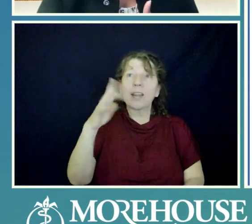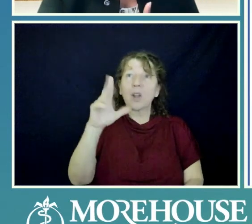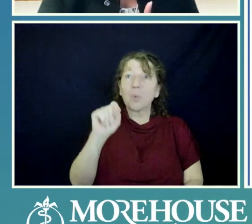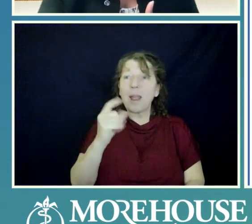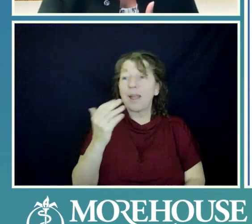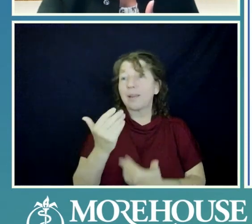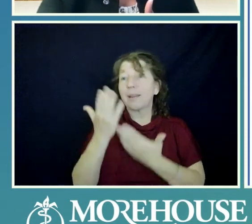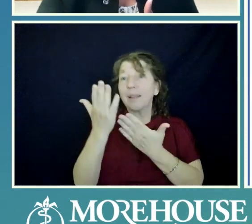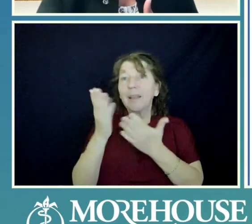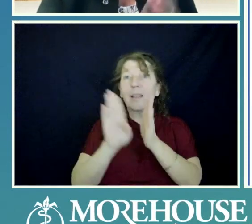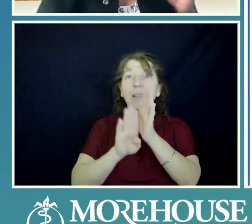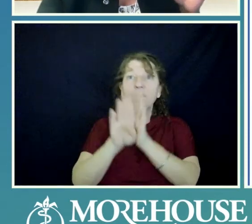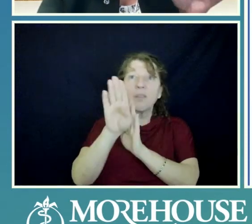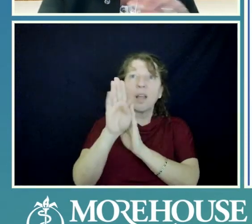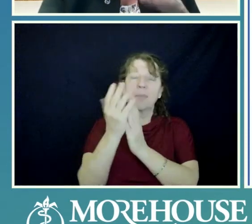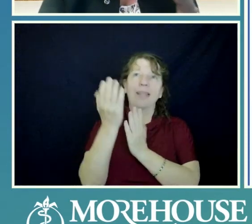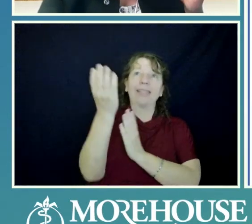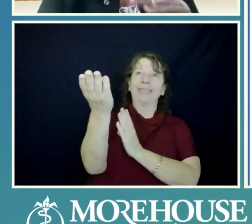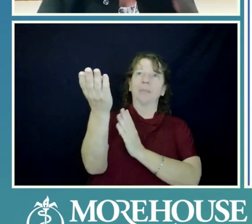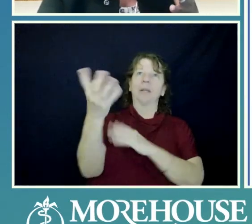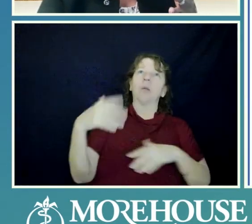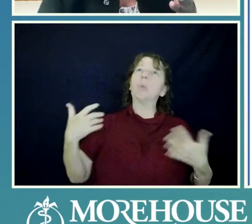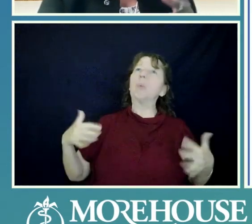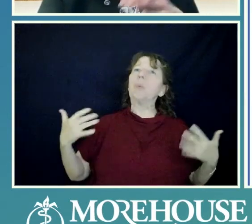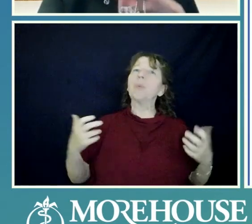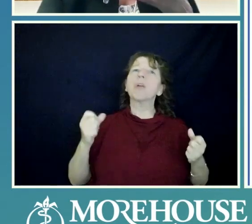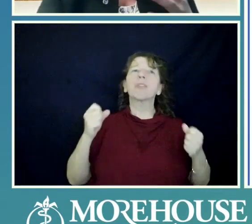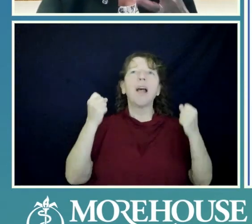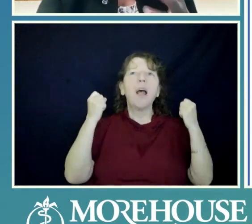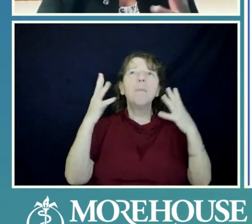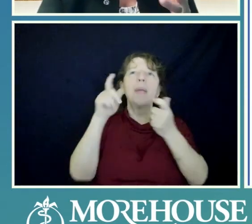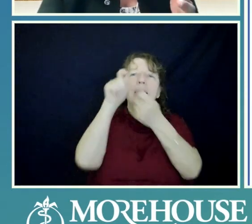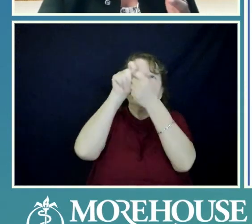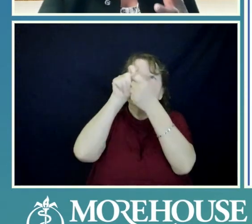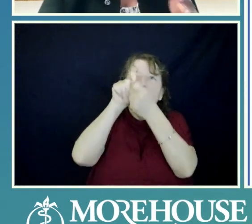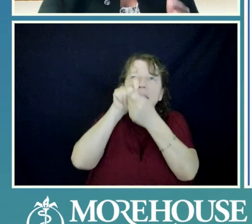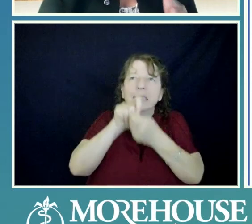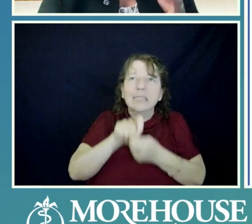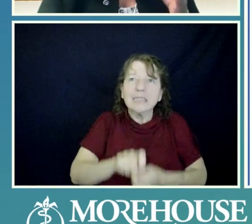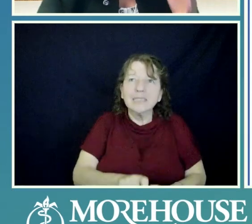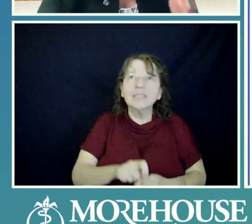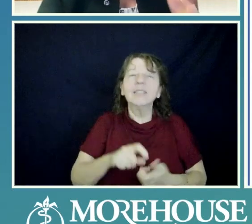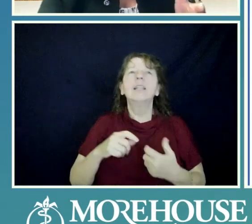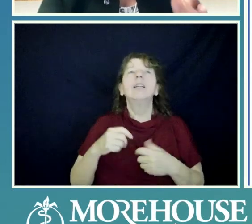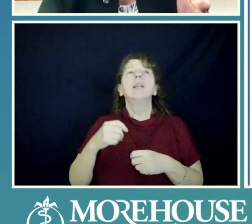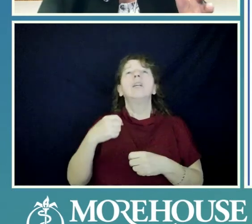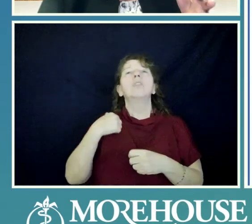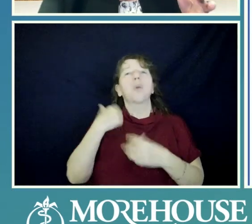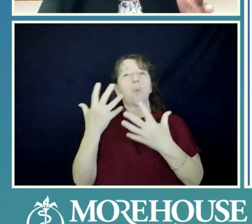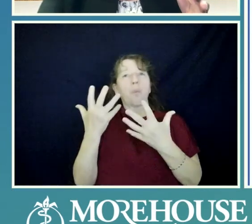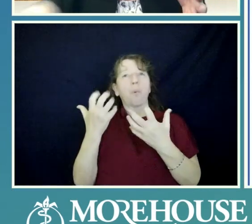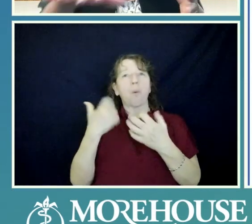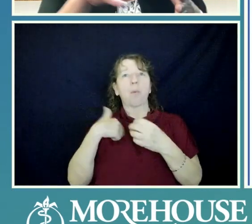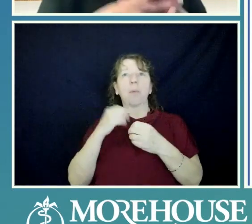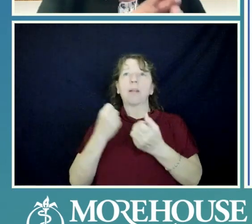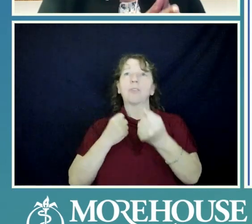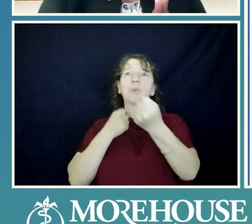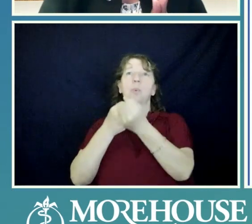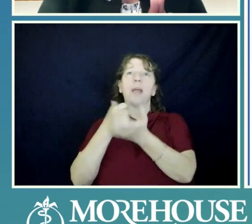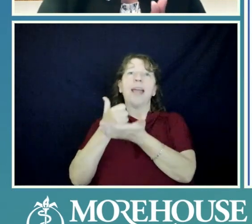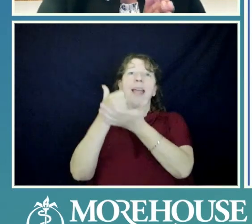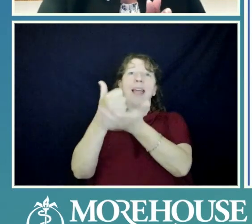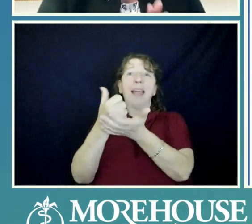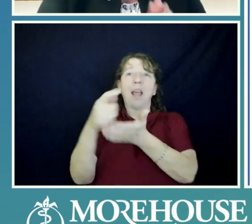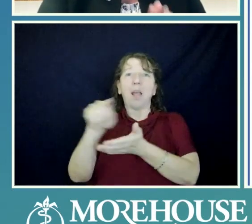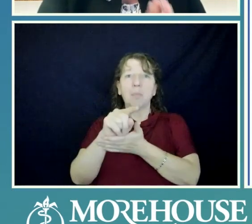submitting the grant has a lot of nuances. And so what we want to do is we want to assist you in making